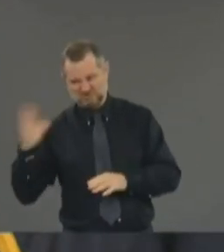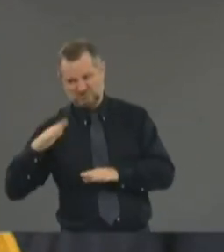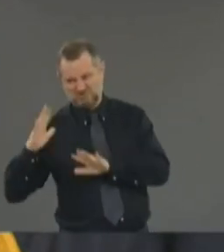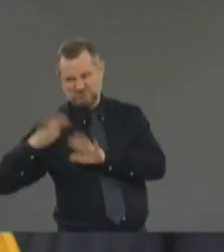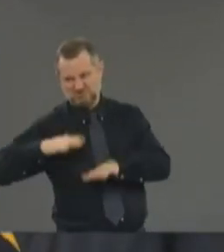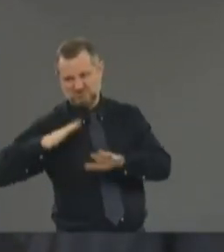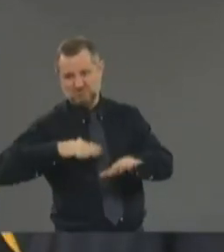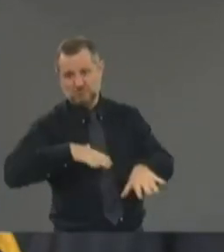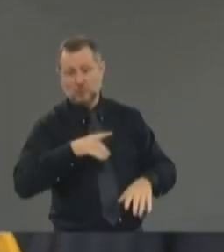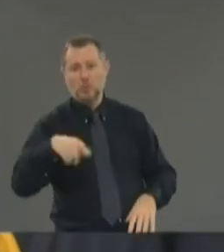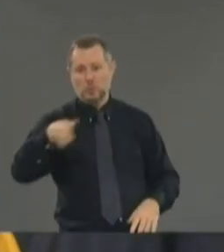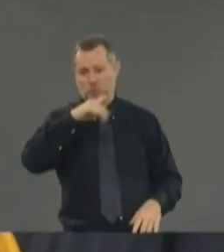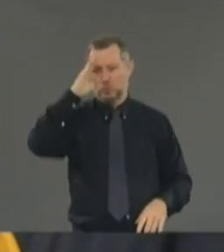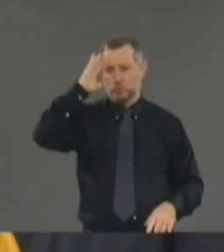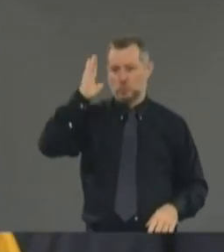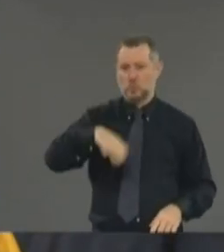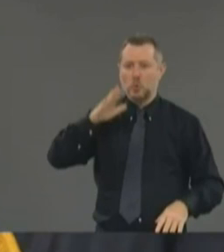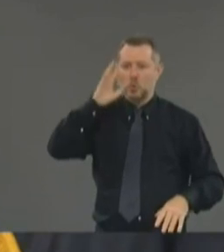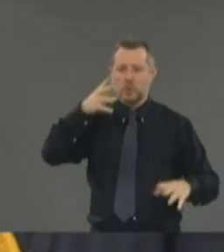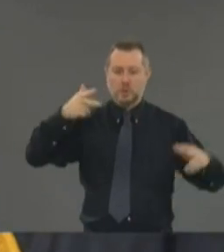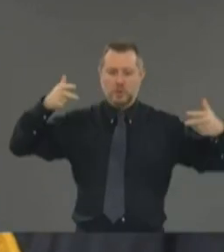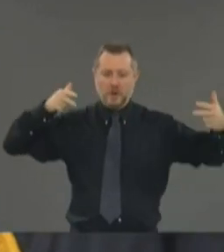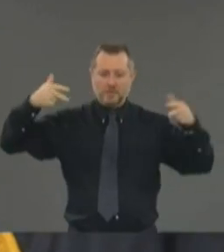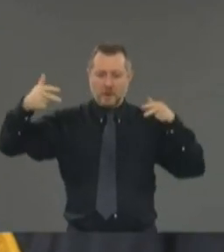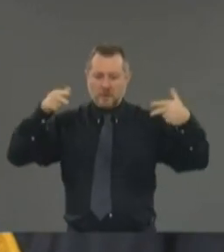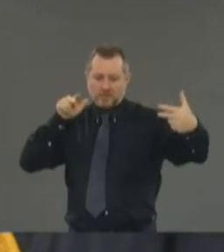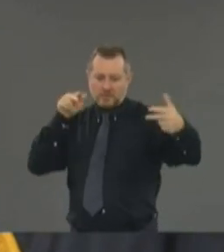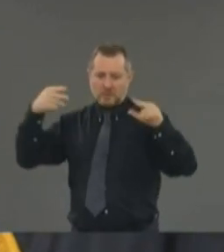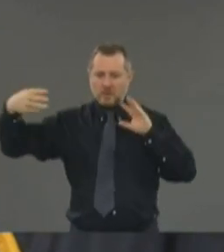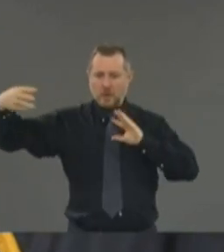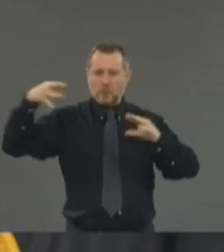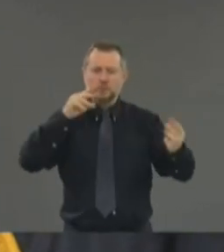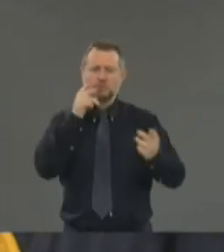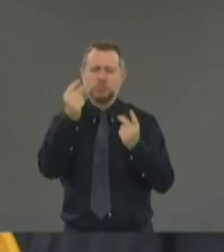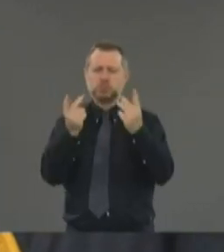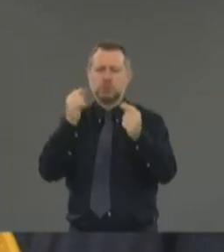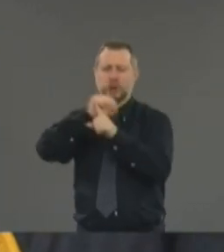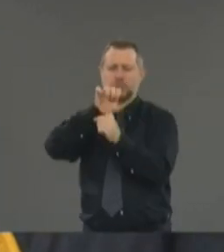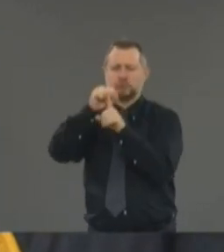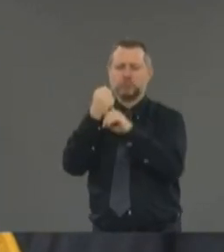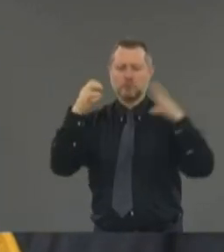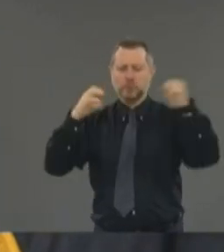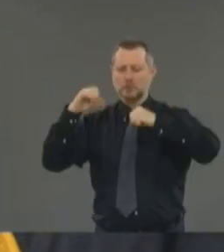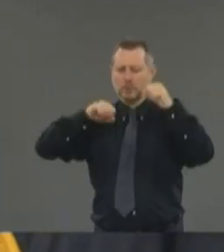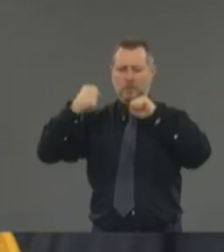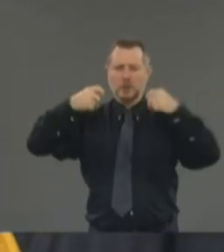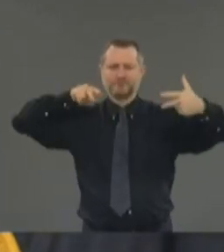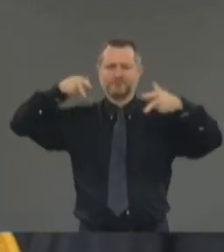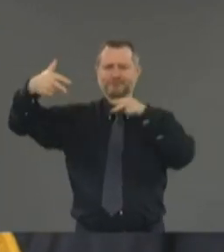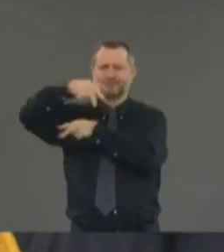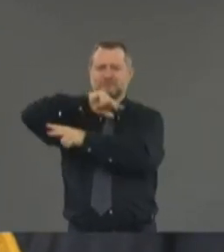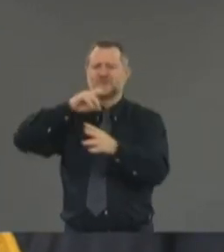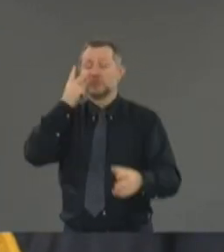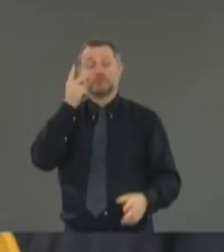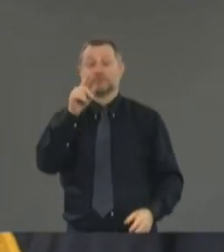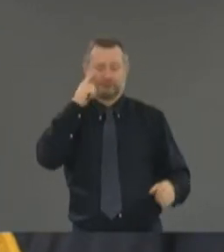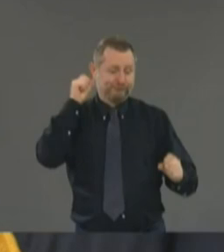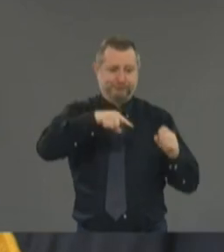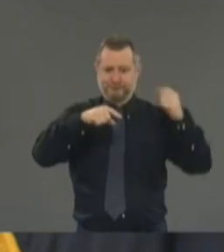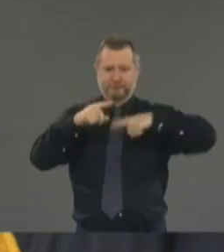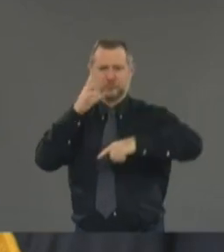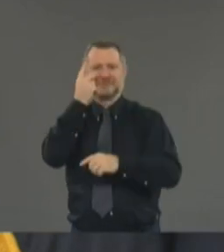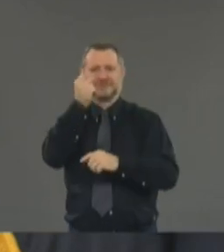assume we're going to watch the video tonight and the Attorney General is going to watch it tonight. And if there's